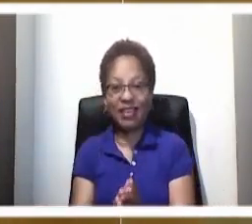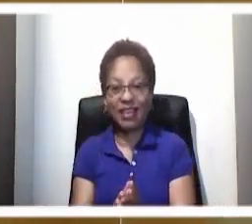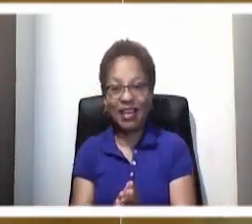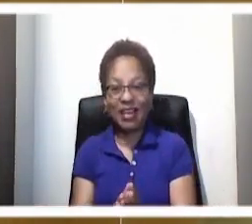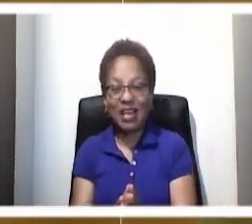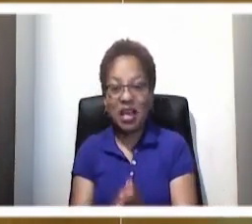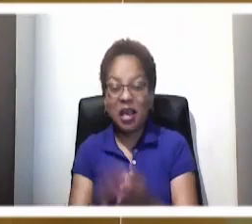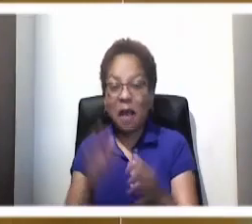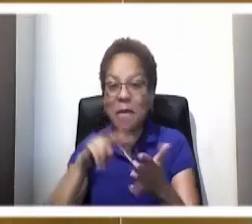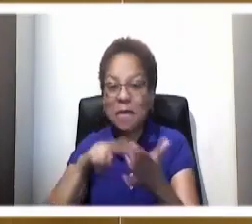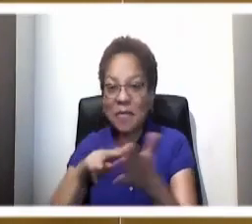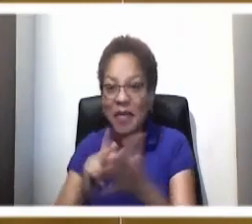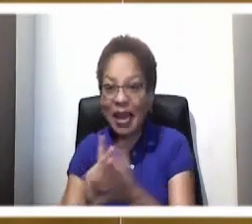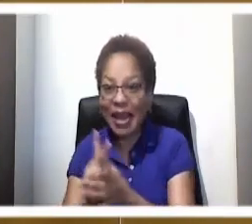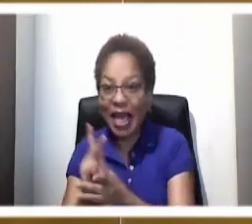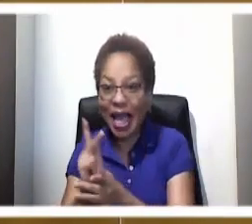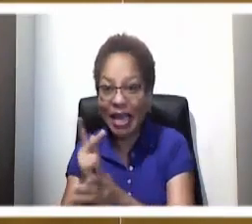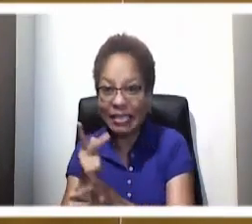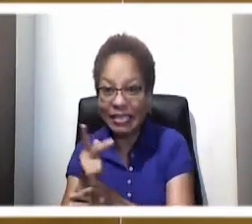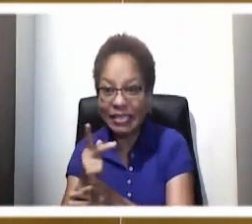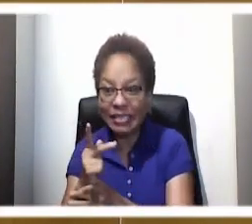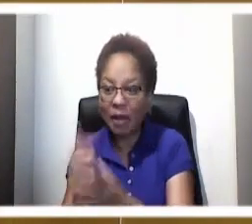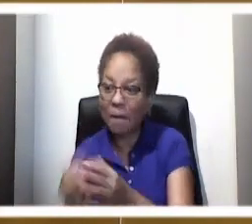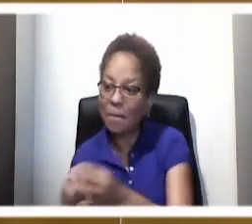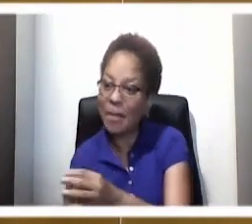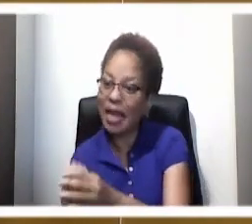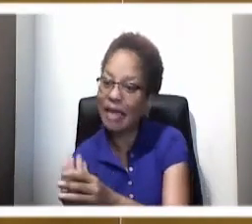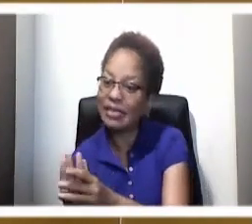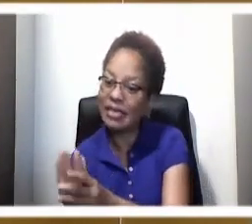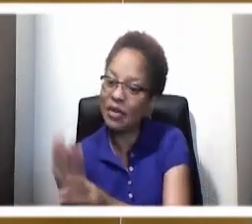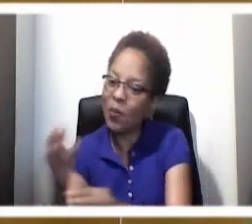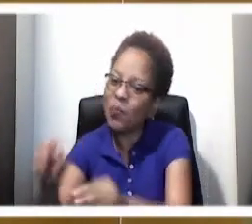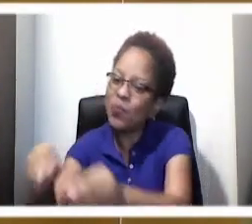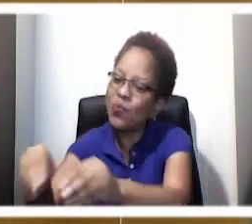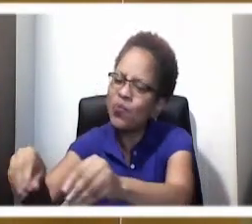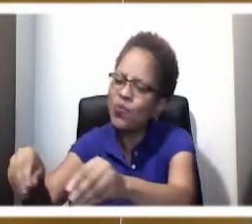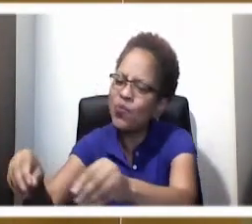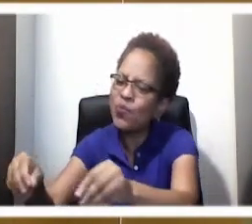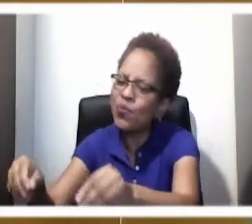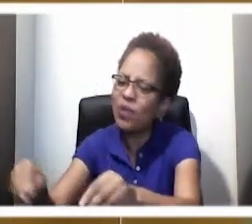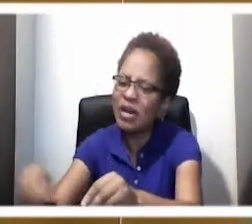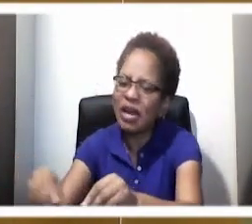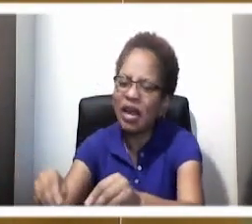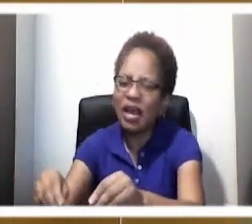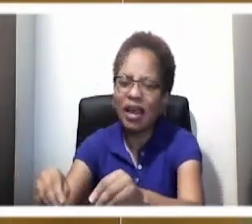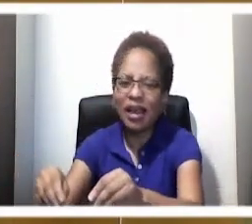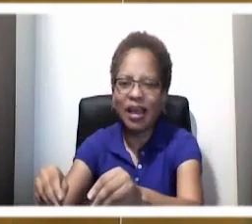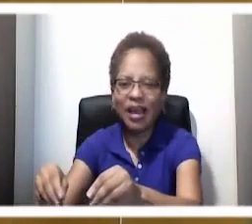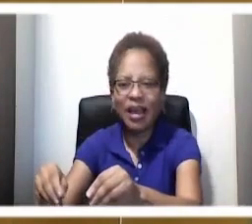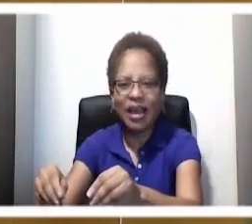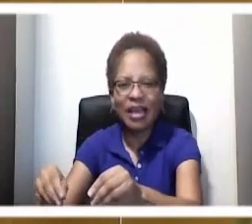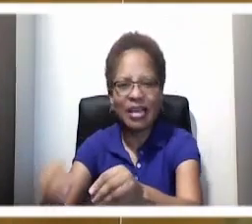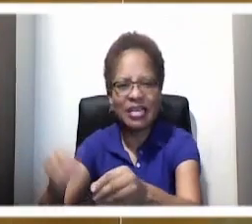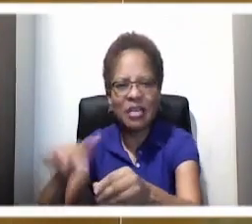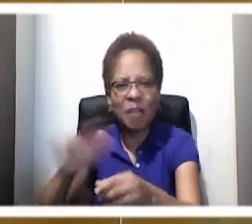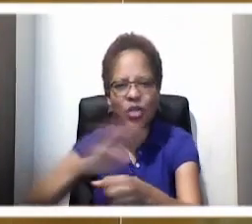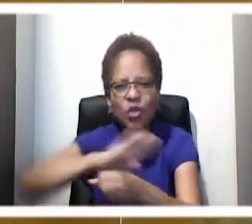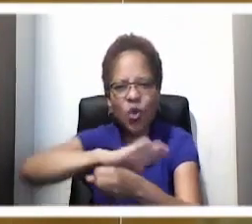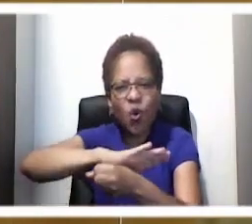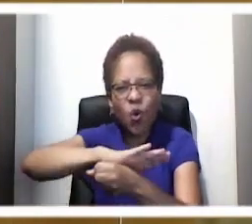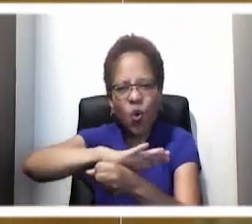the planting of our own mustard seed in that dark soil of the pandemic that awaits to sprout one